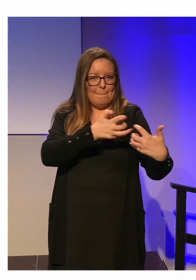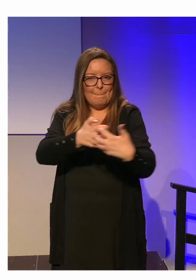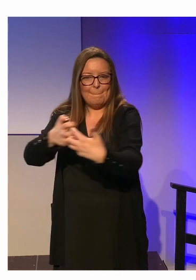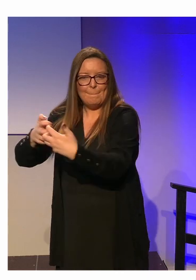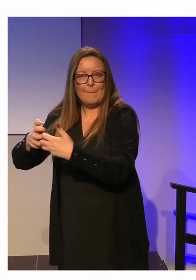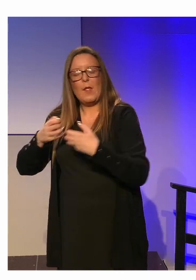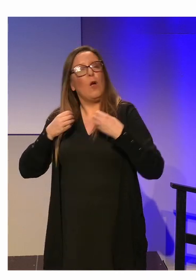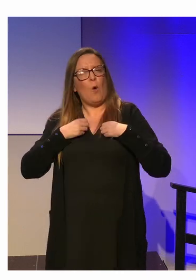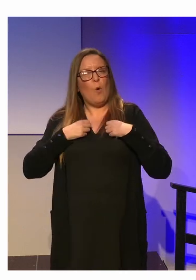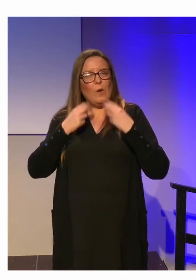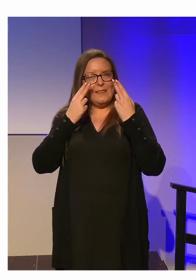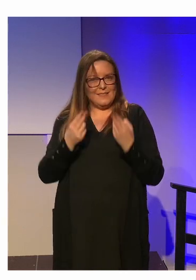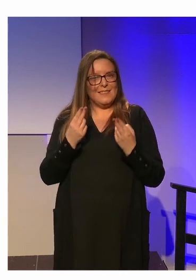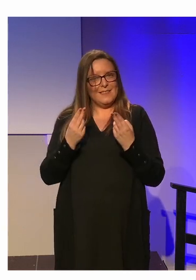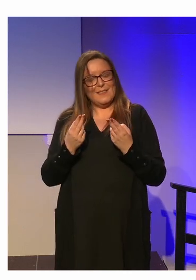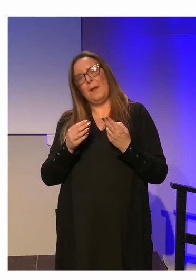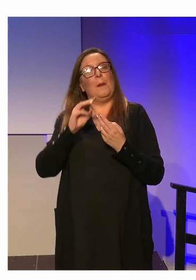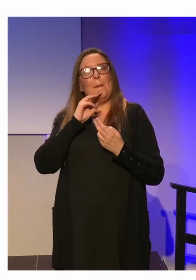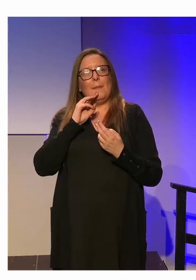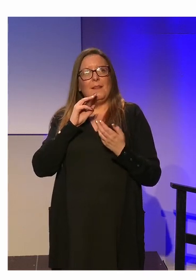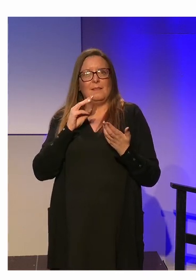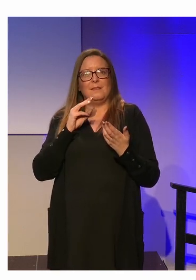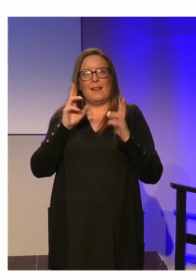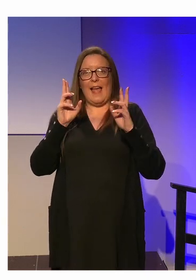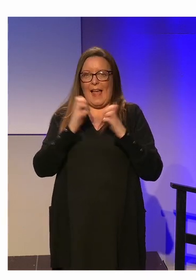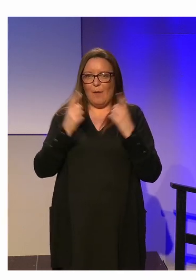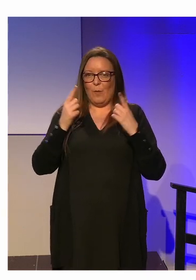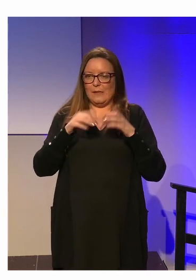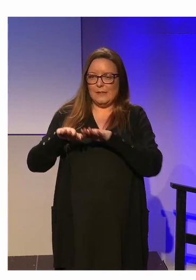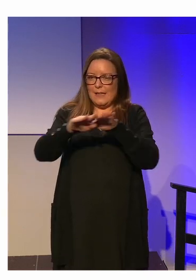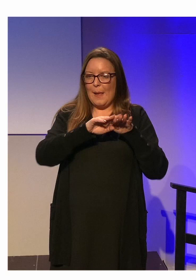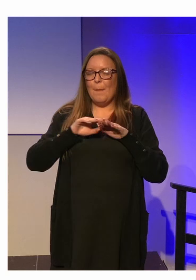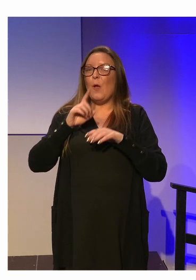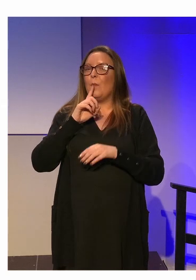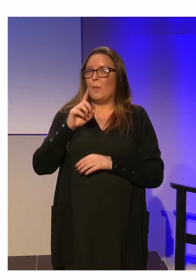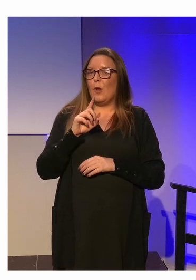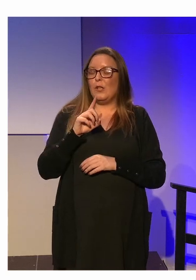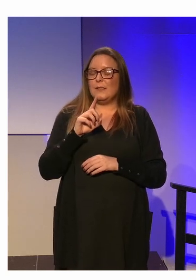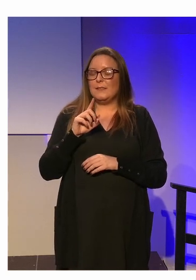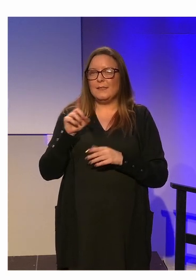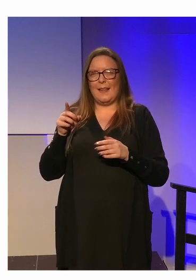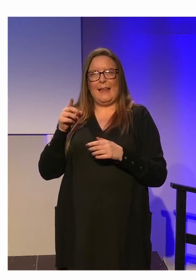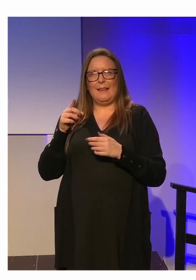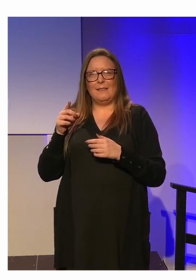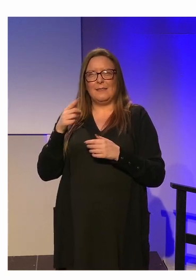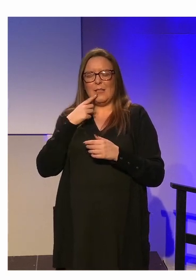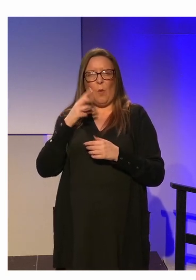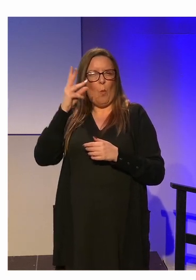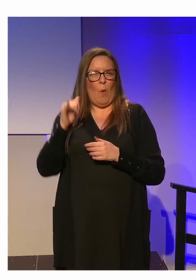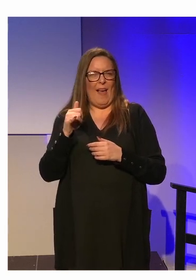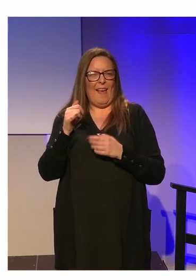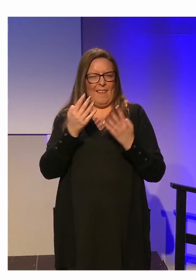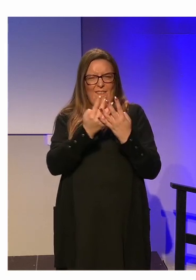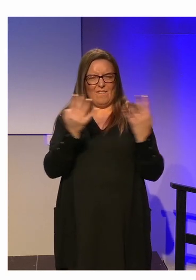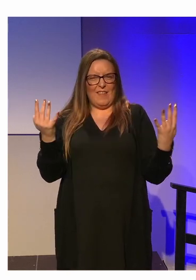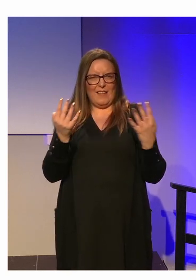can see over the fence. But UDL's attitude shift would say, why do we have a fence there?